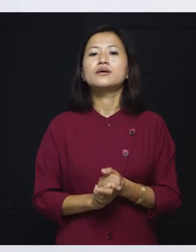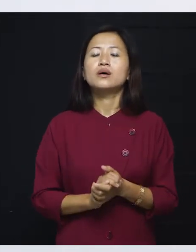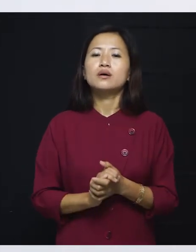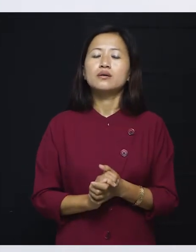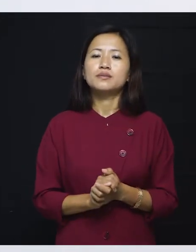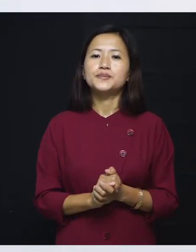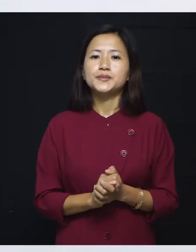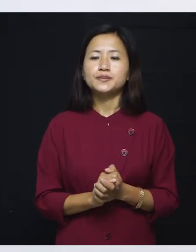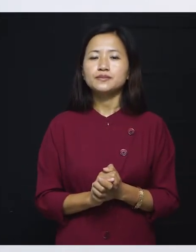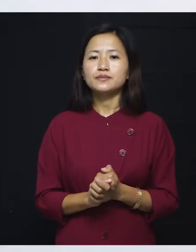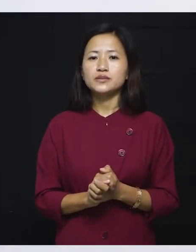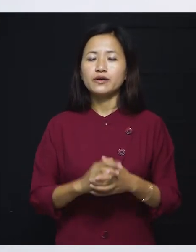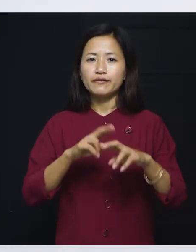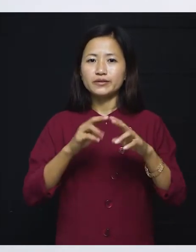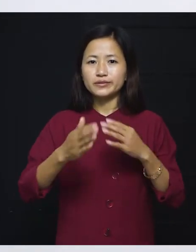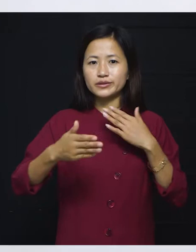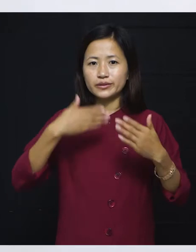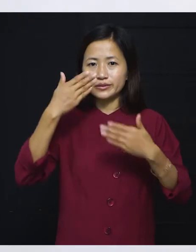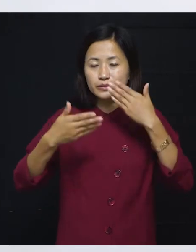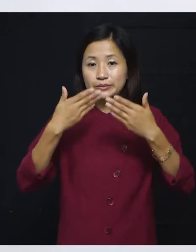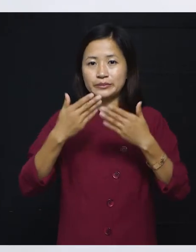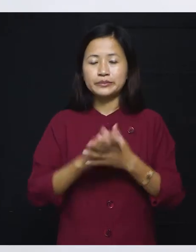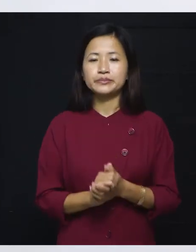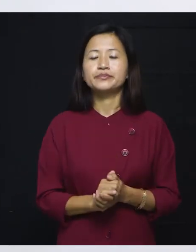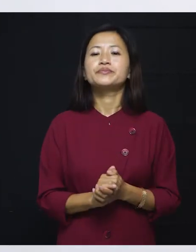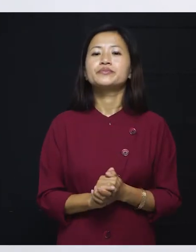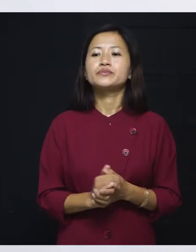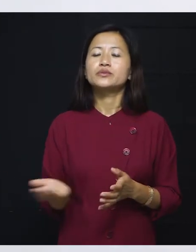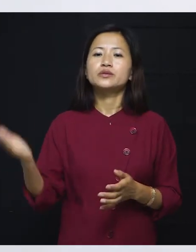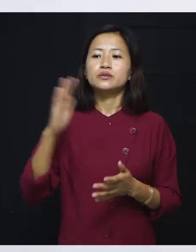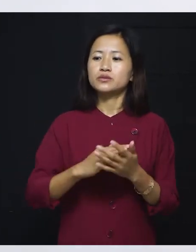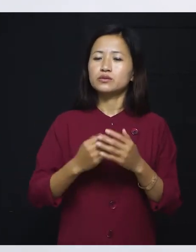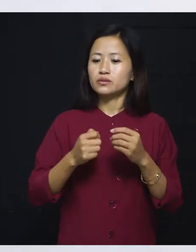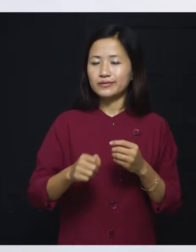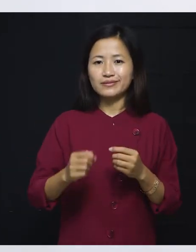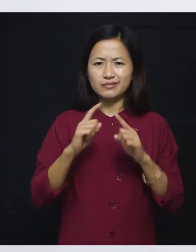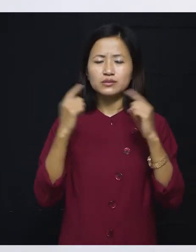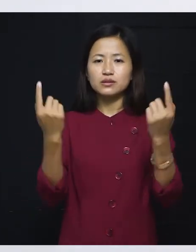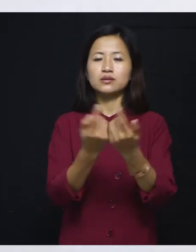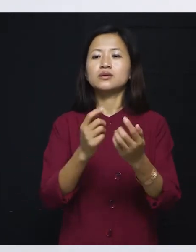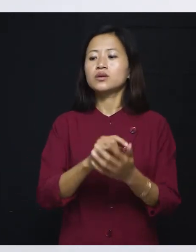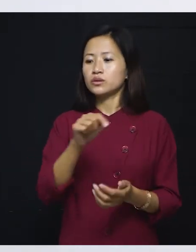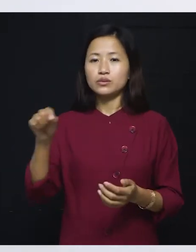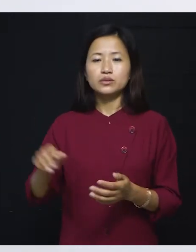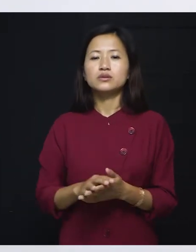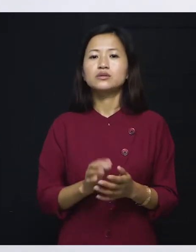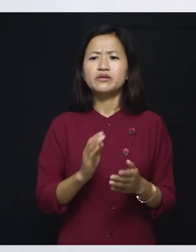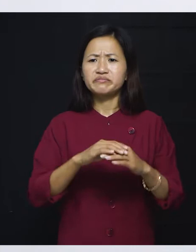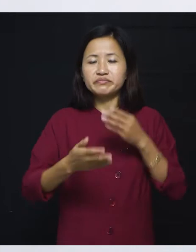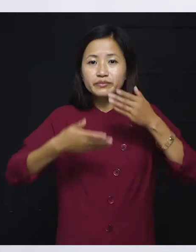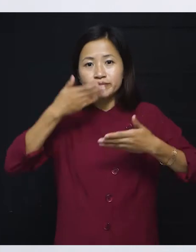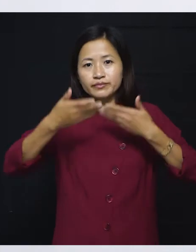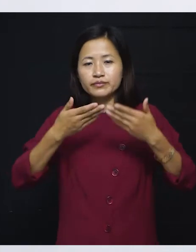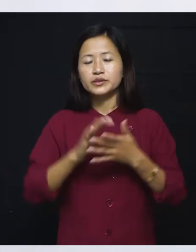fragrance. Fragrance, you know, fragrance is the smell, right? If I come to your classroom and just say which has a fragrance,